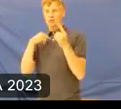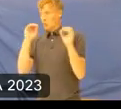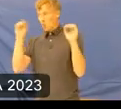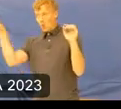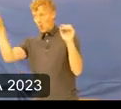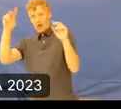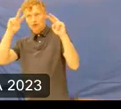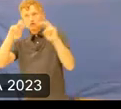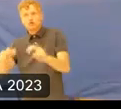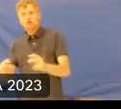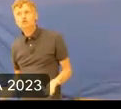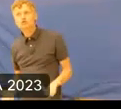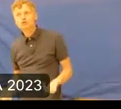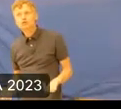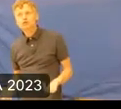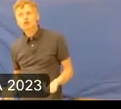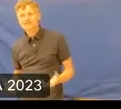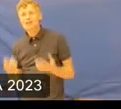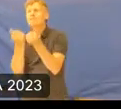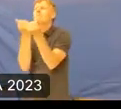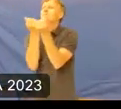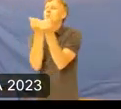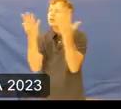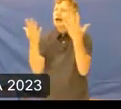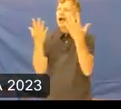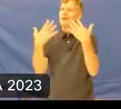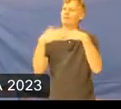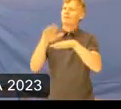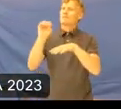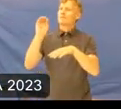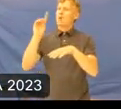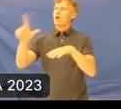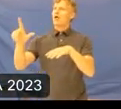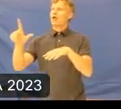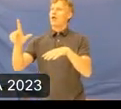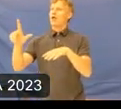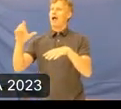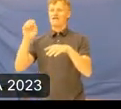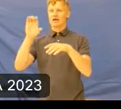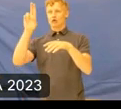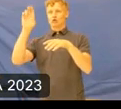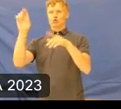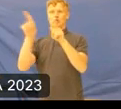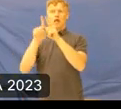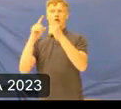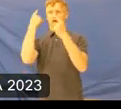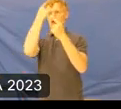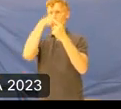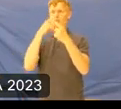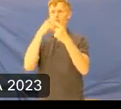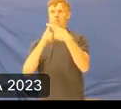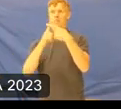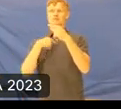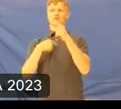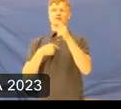be. And then you can ask what guides the direction of the inferences in each of these cases, and then how do we